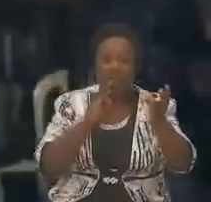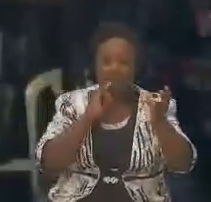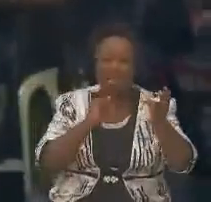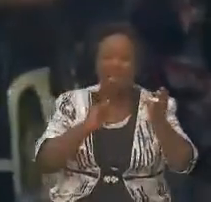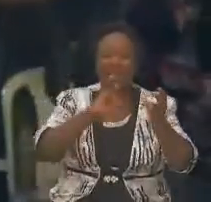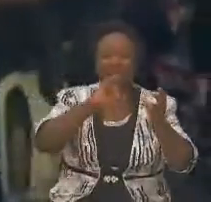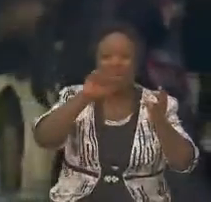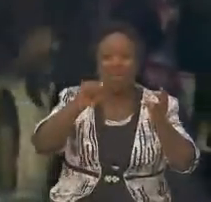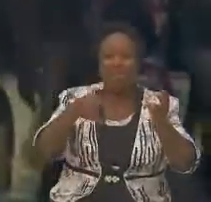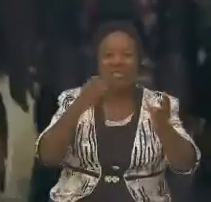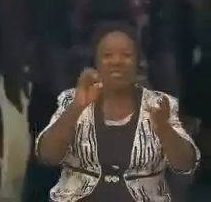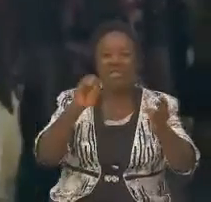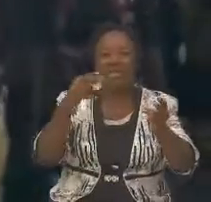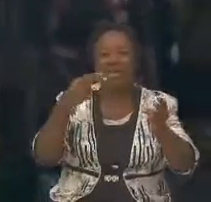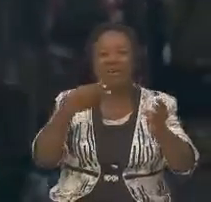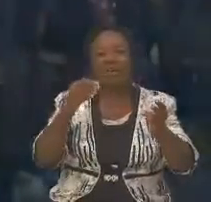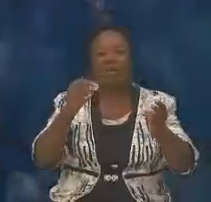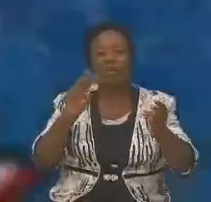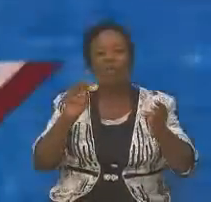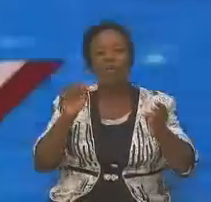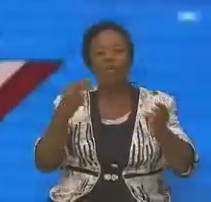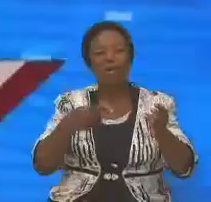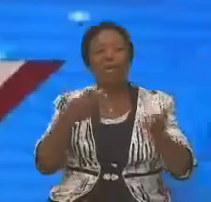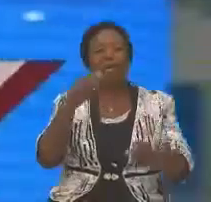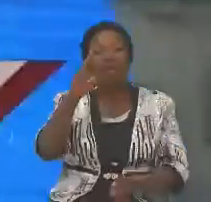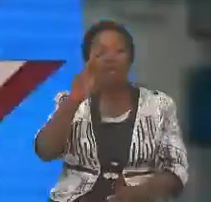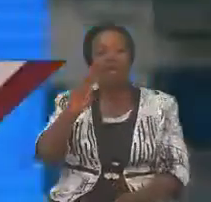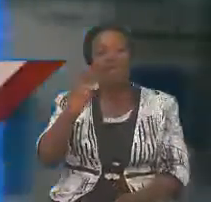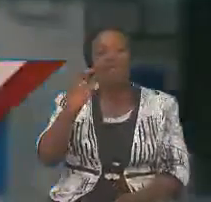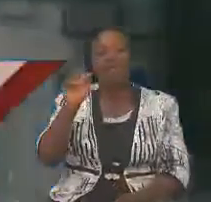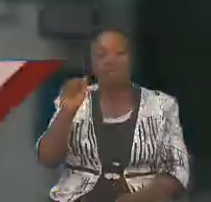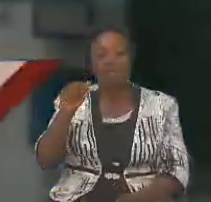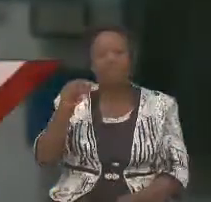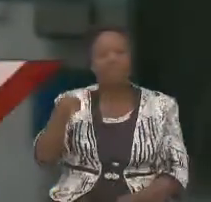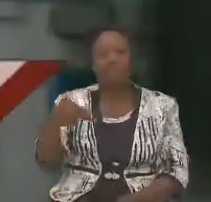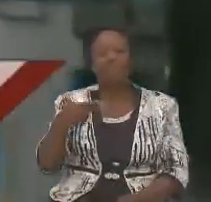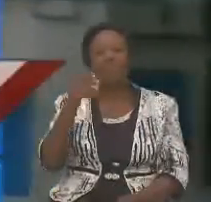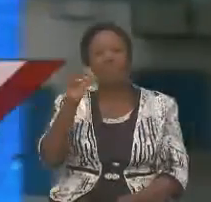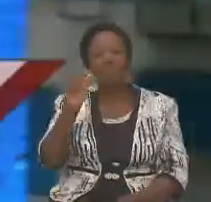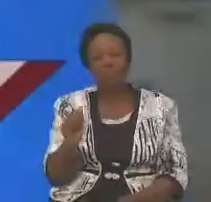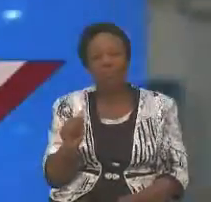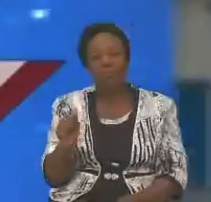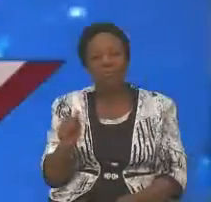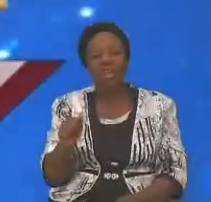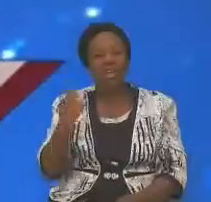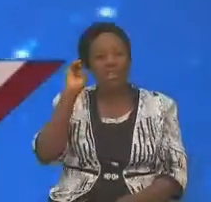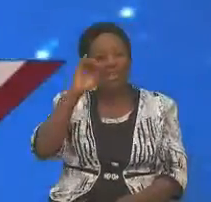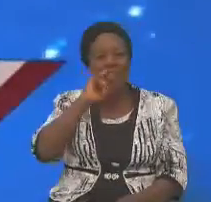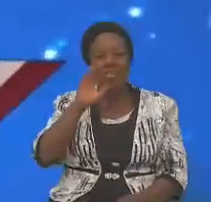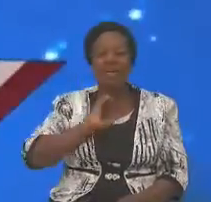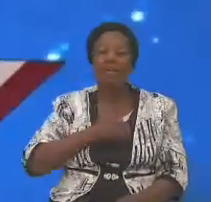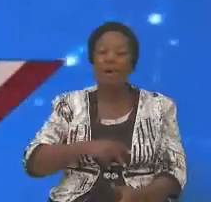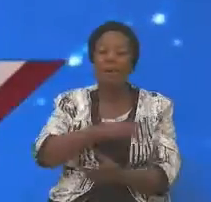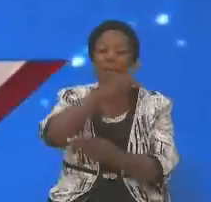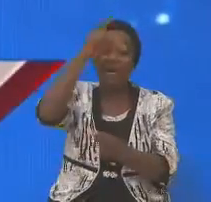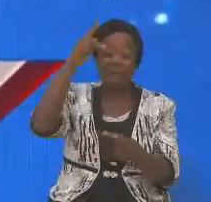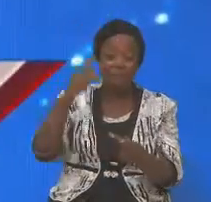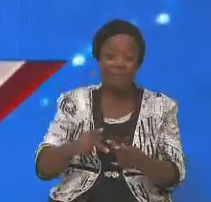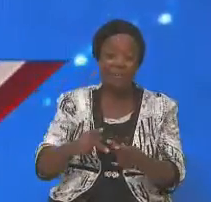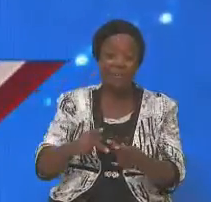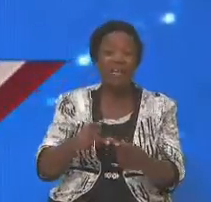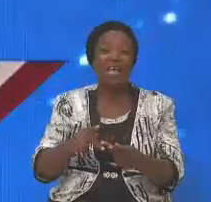Number seven now is Jehovah Rapha. This is our perfect health